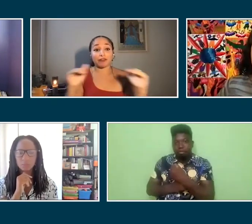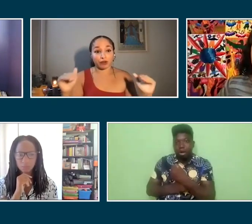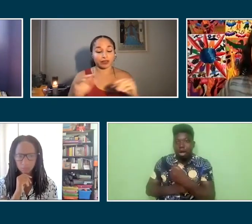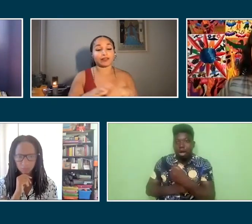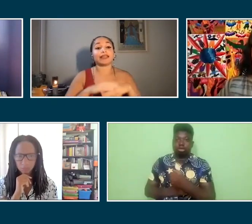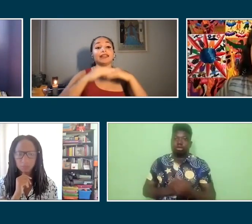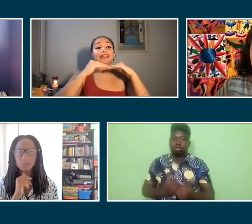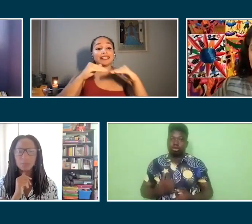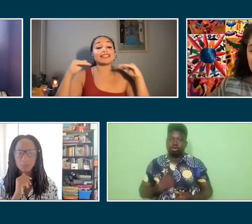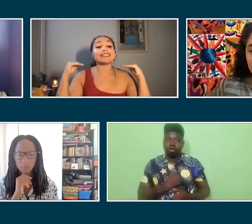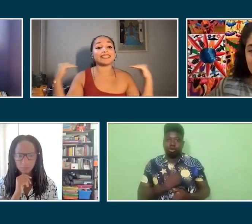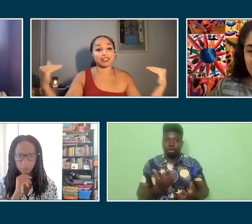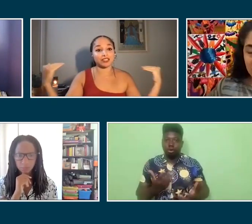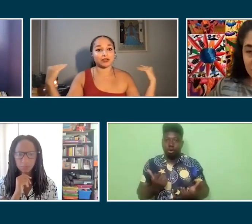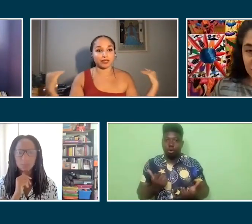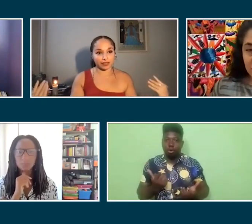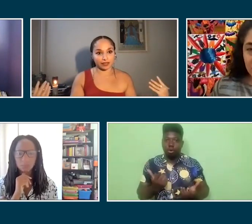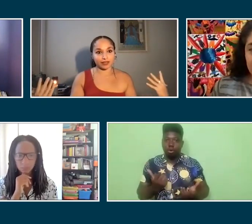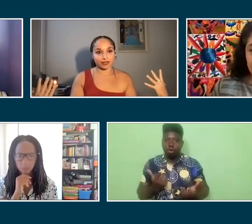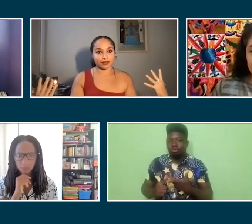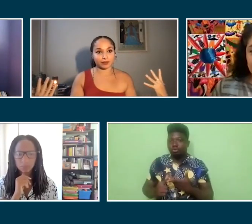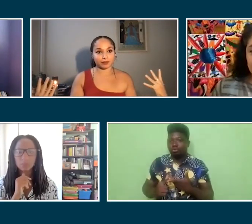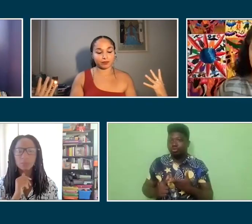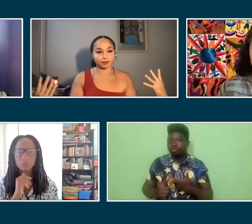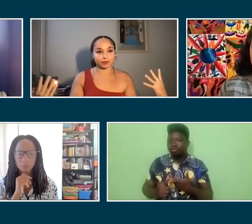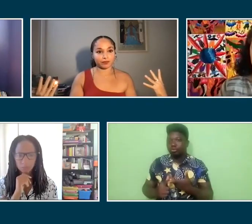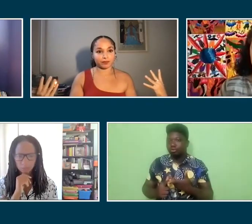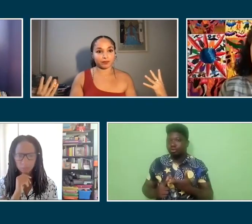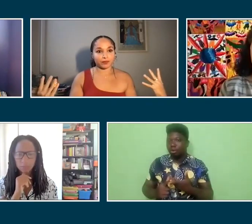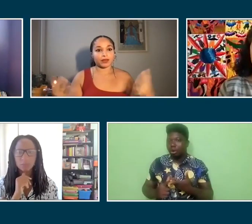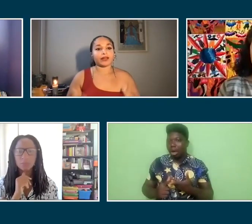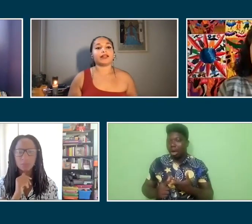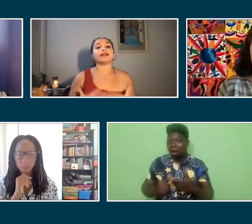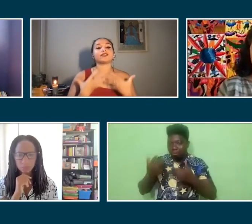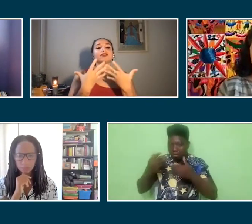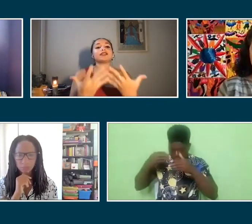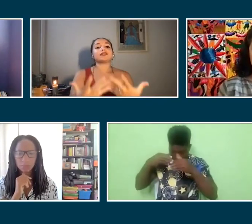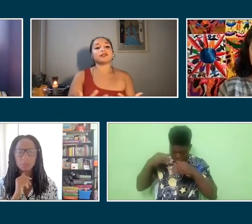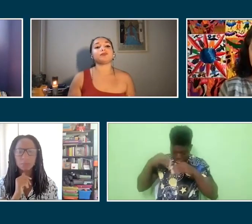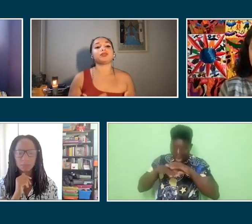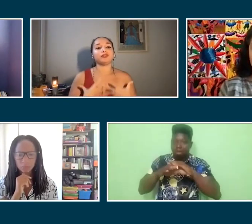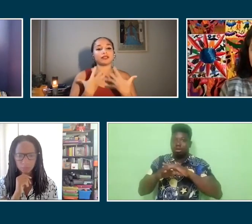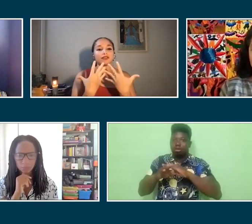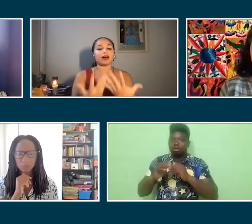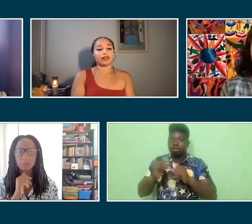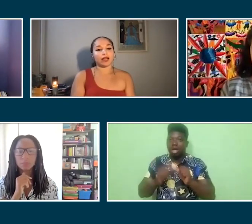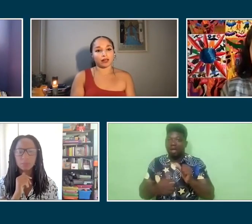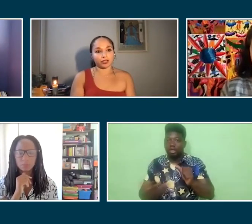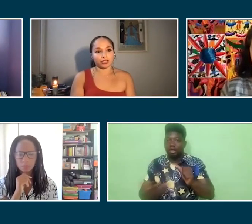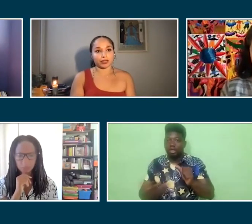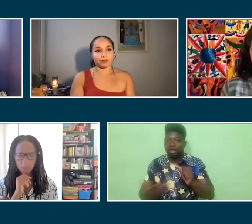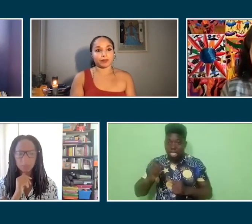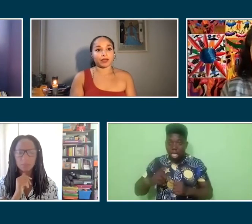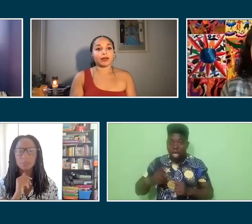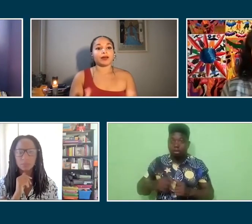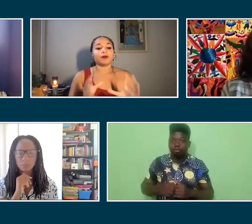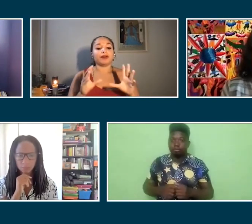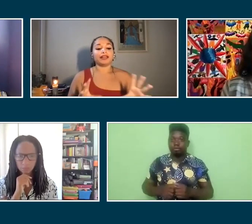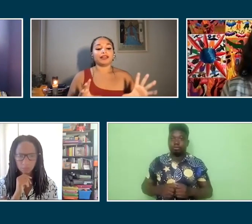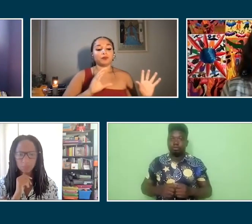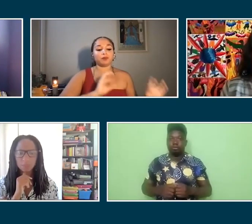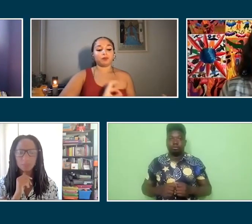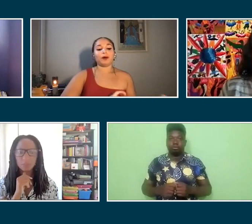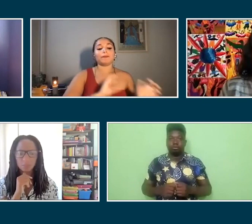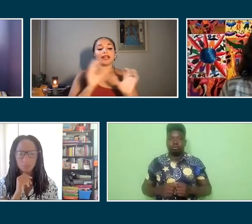remove their access to everything. They need to cease to exist. And that's the punitive